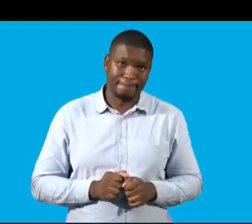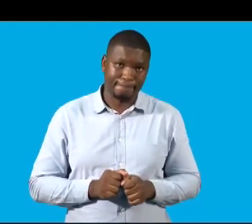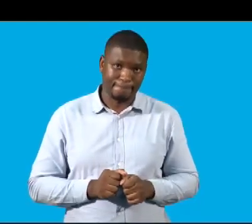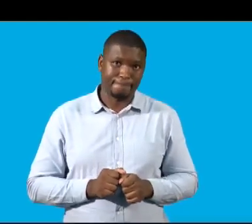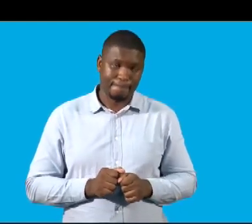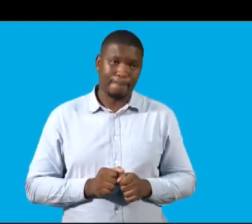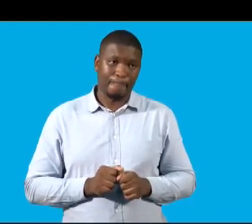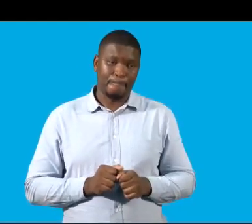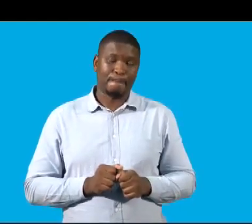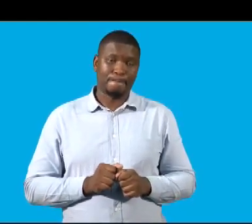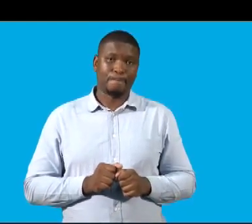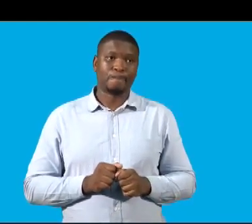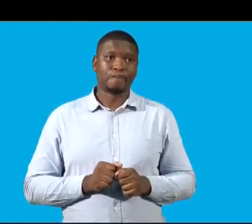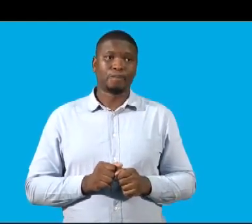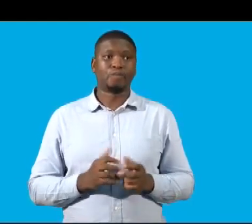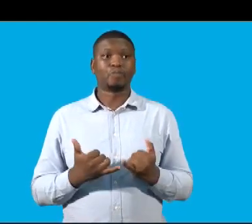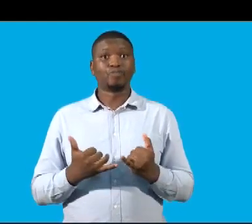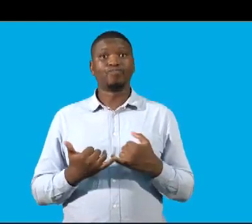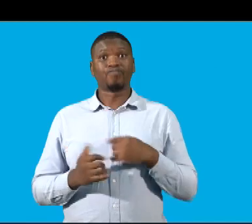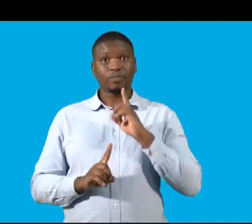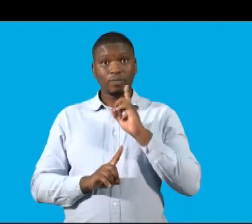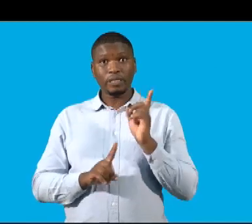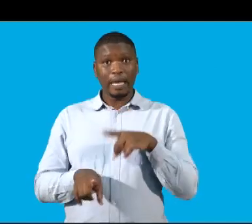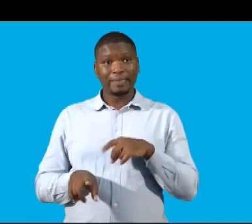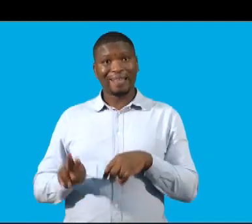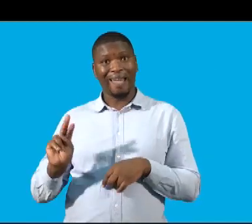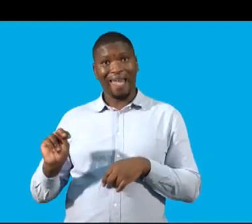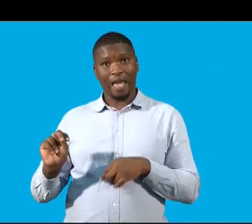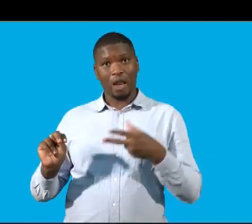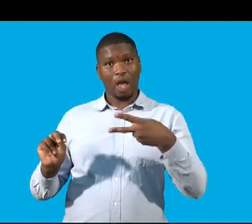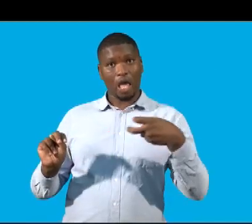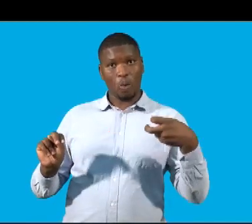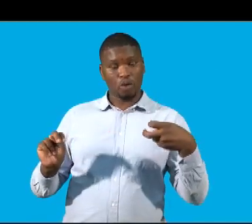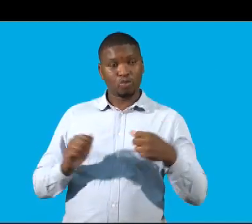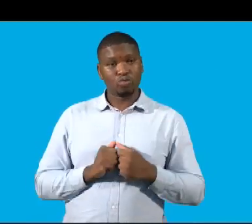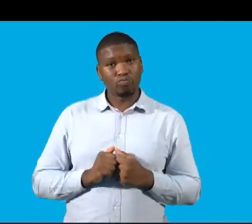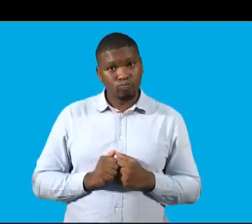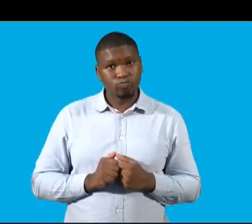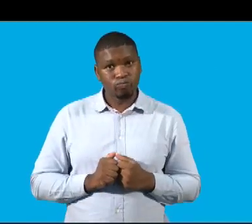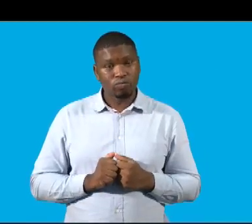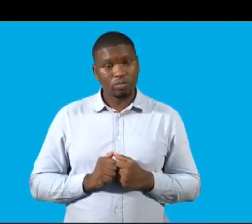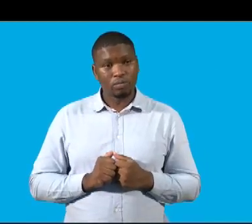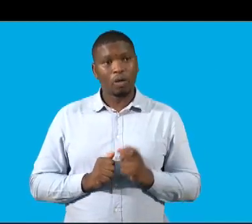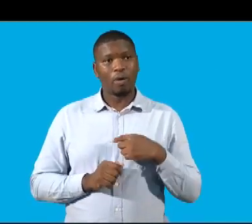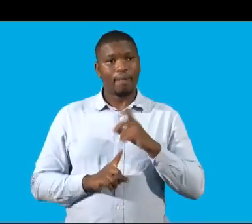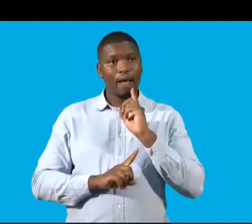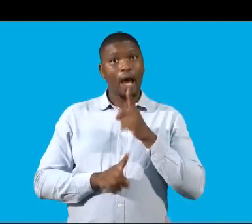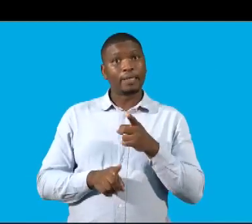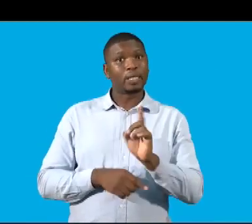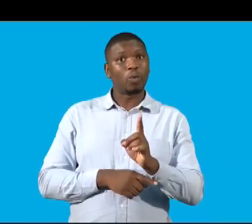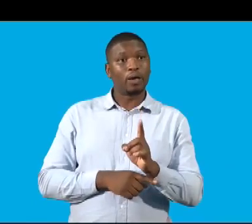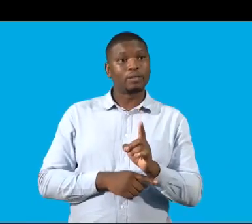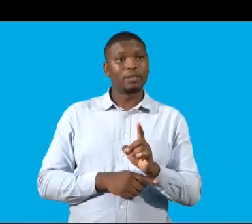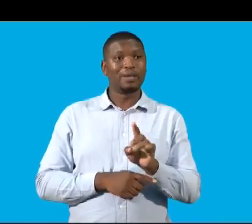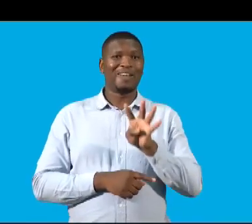have to divide by 0.85. And then that is going to give us n on the one side, and on the other side we are going